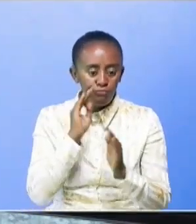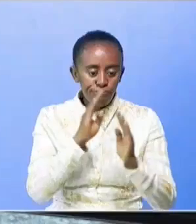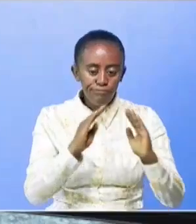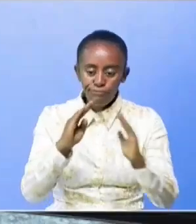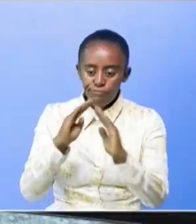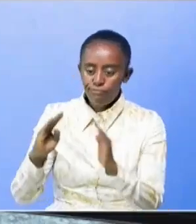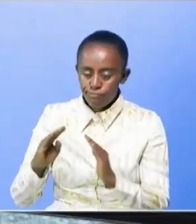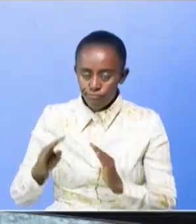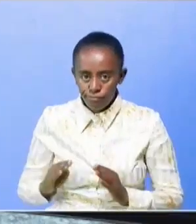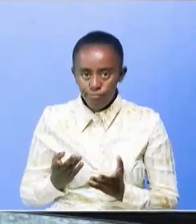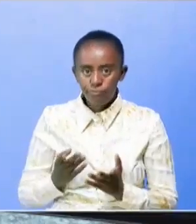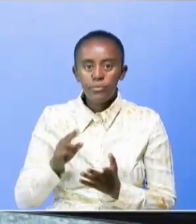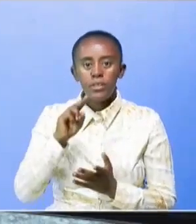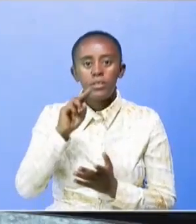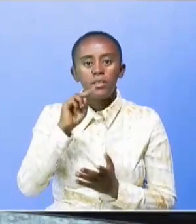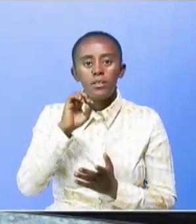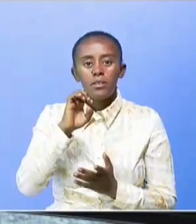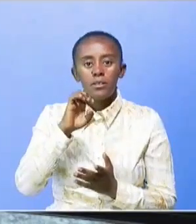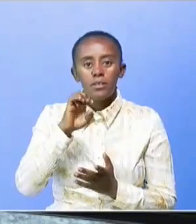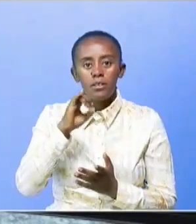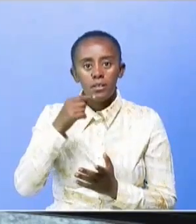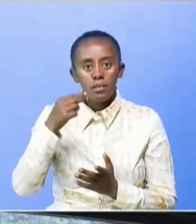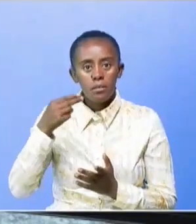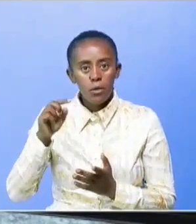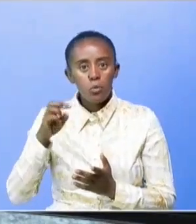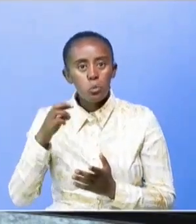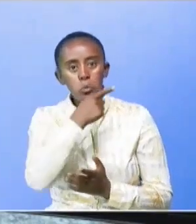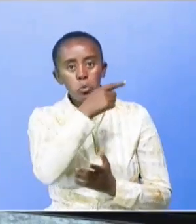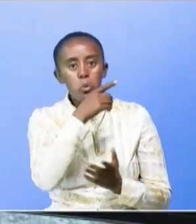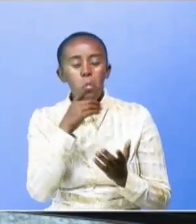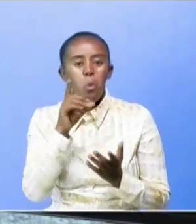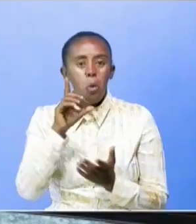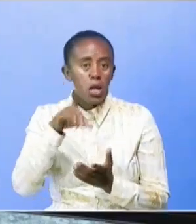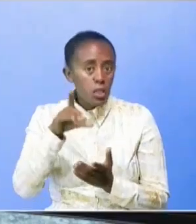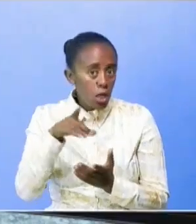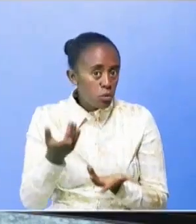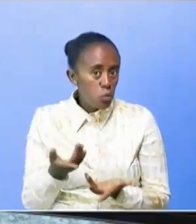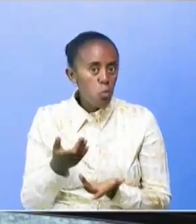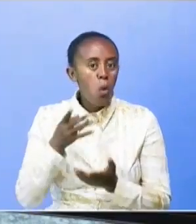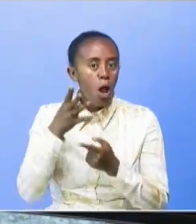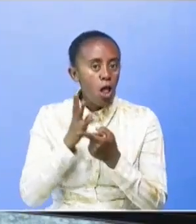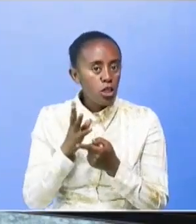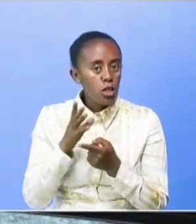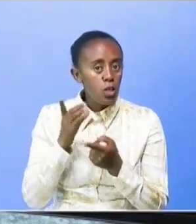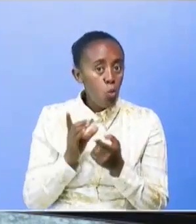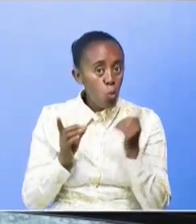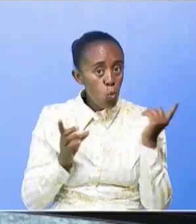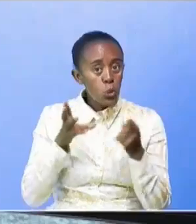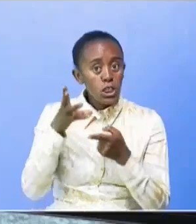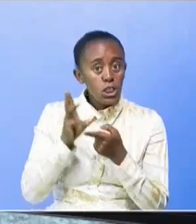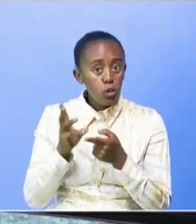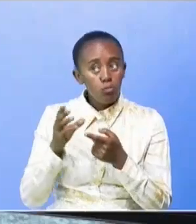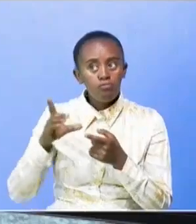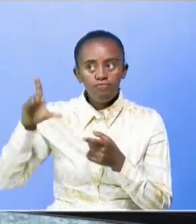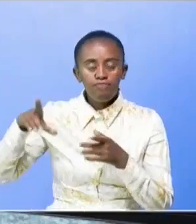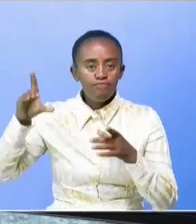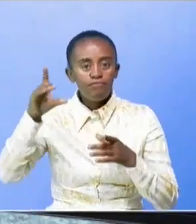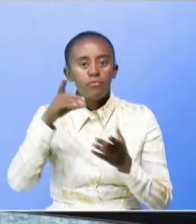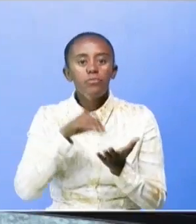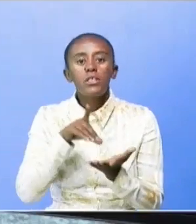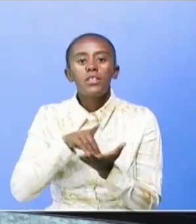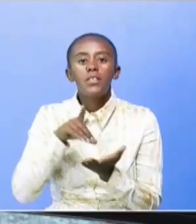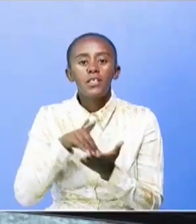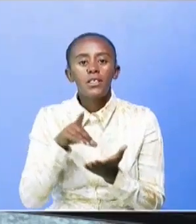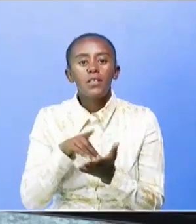example, neighborhoods like Kasantis, Arat Kilo, Sadis Kilo. These are what? The names